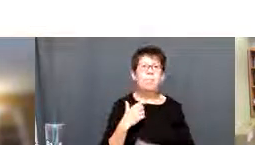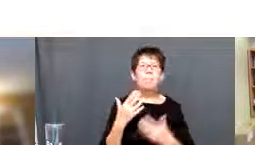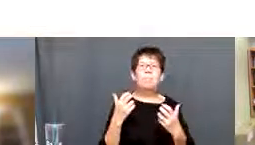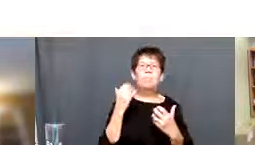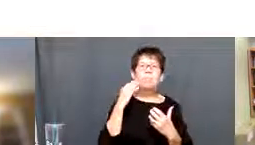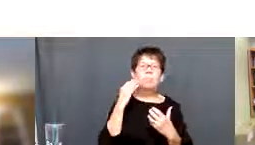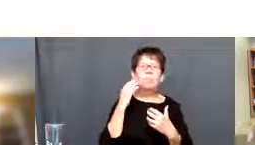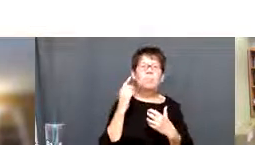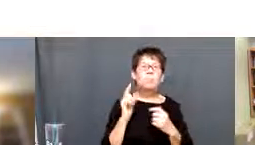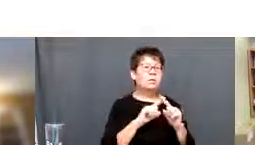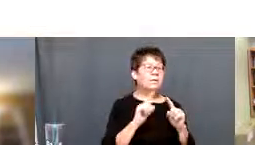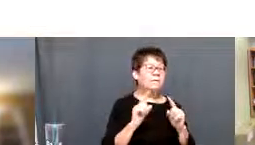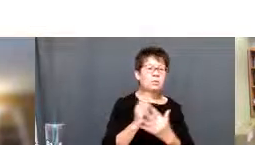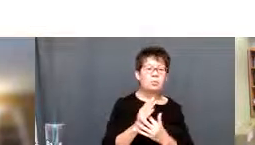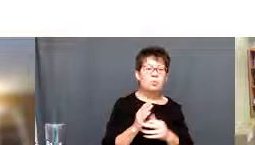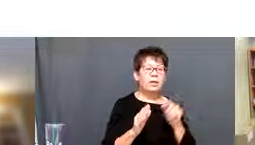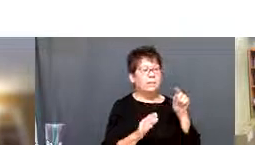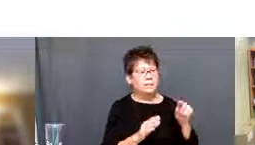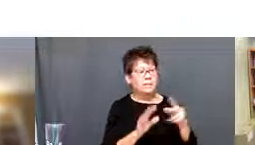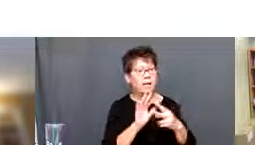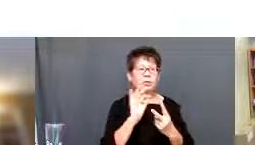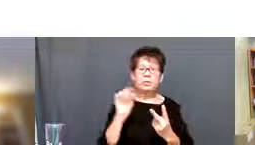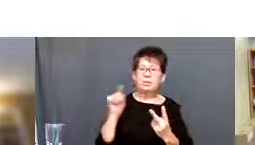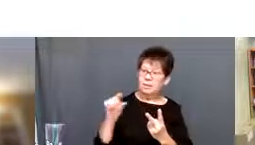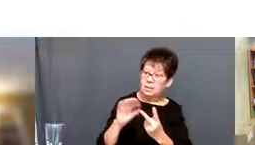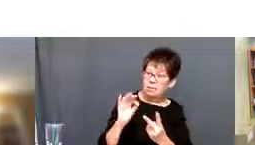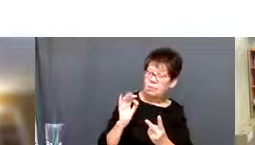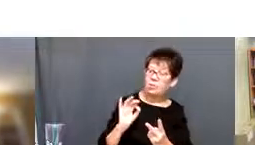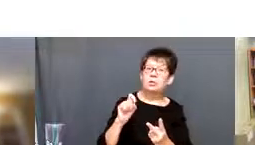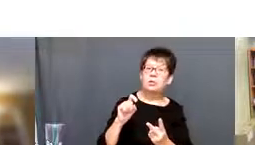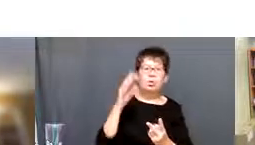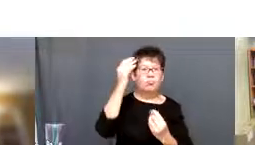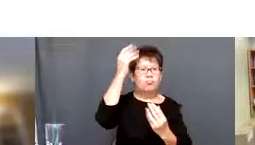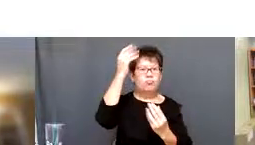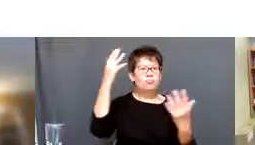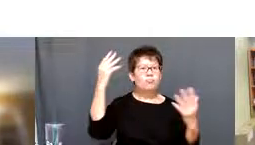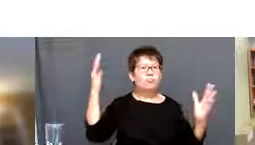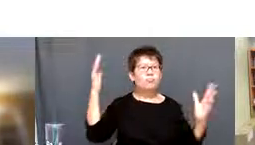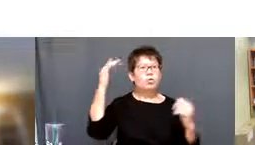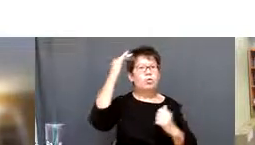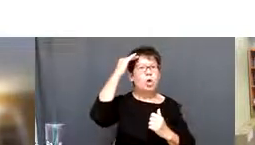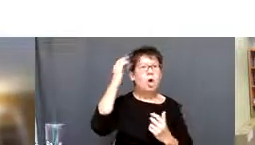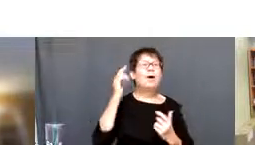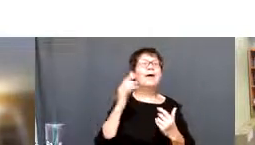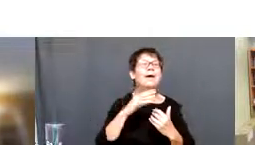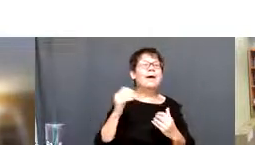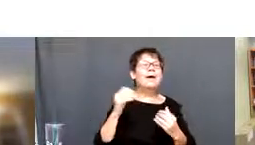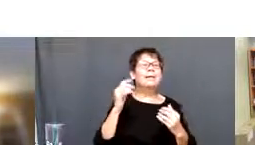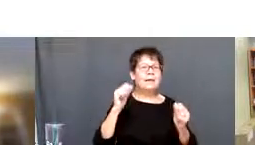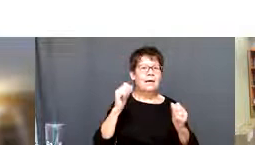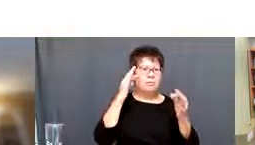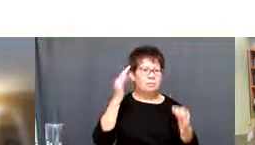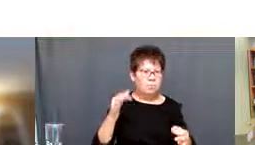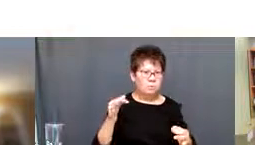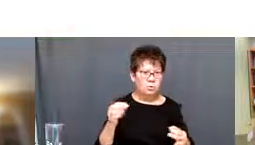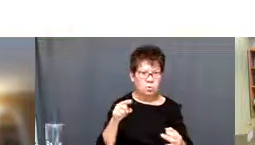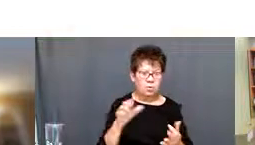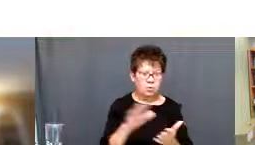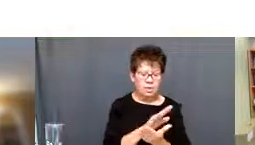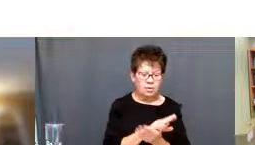differences between the two so that they can make an informed choice. And we're going, and this document does provide information about